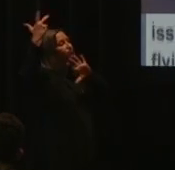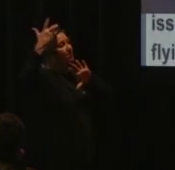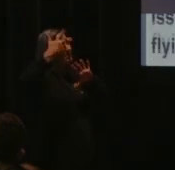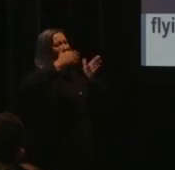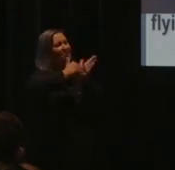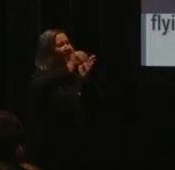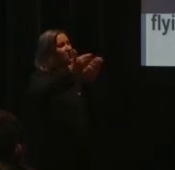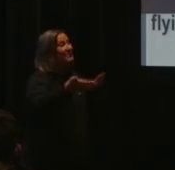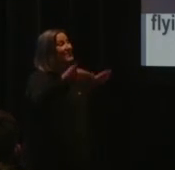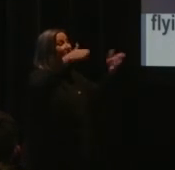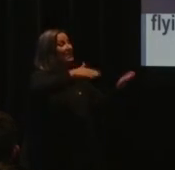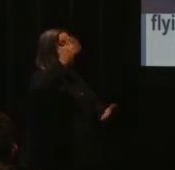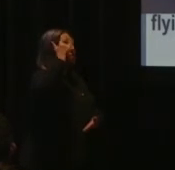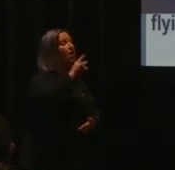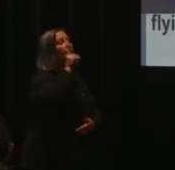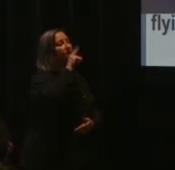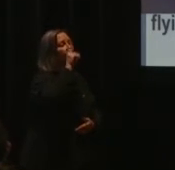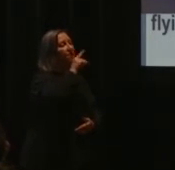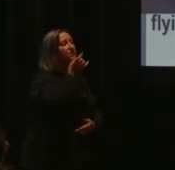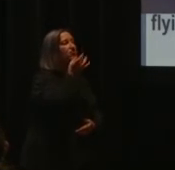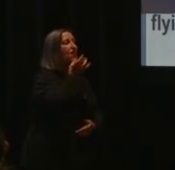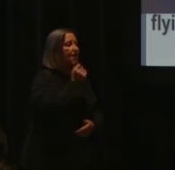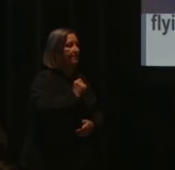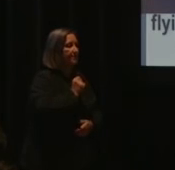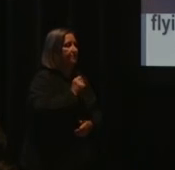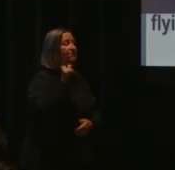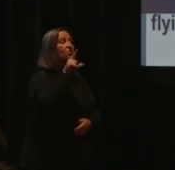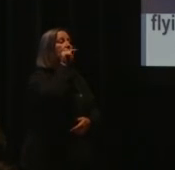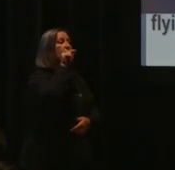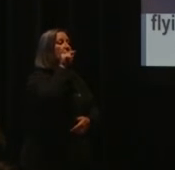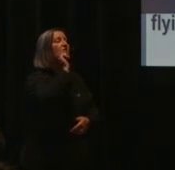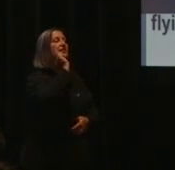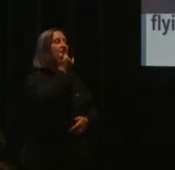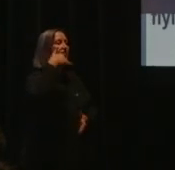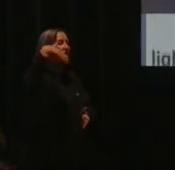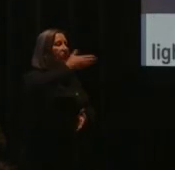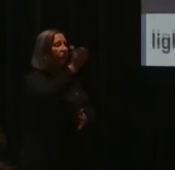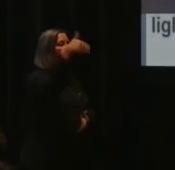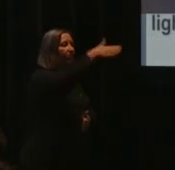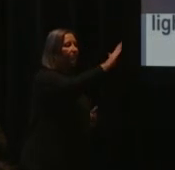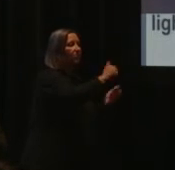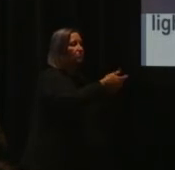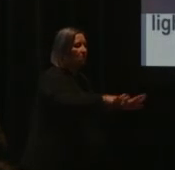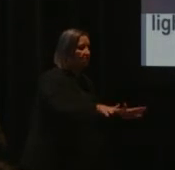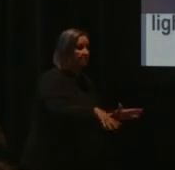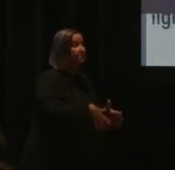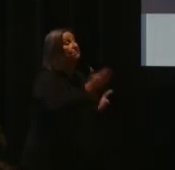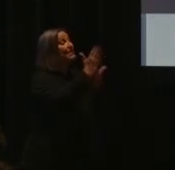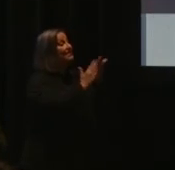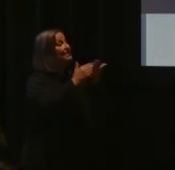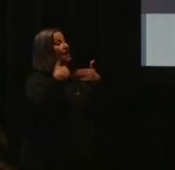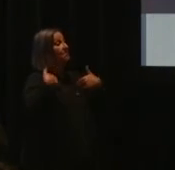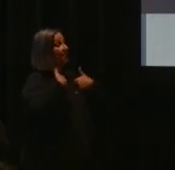every year because of our artificial lights. So we've got navigational systems. We've got reproductive systems in animals that are